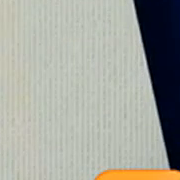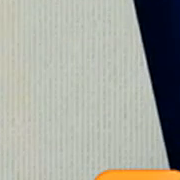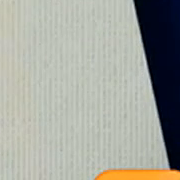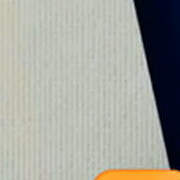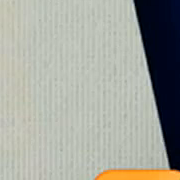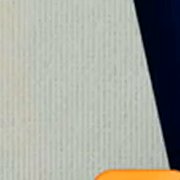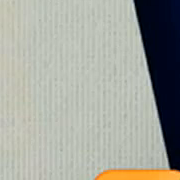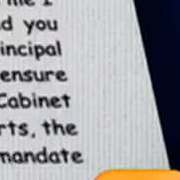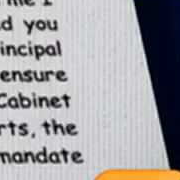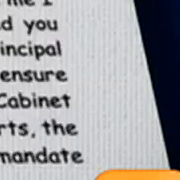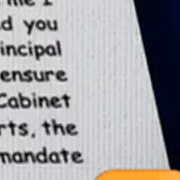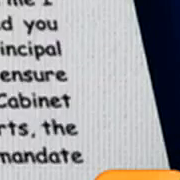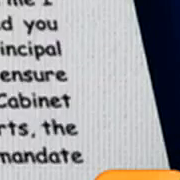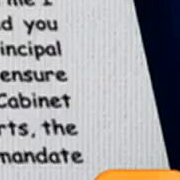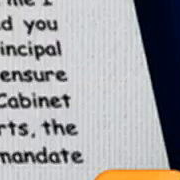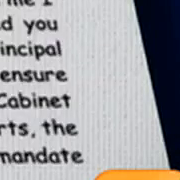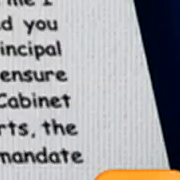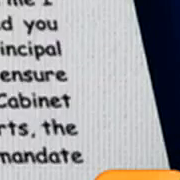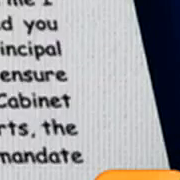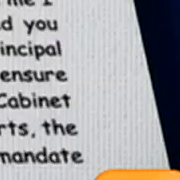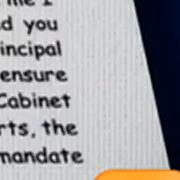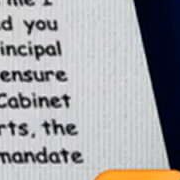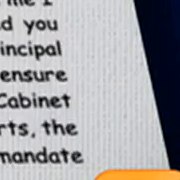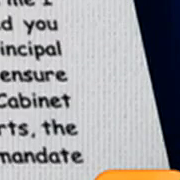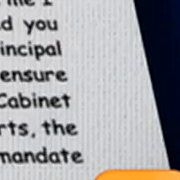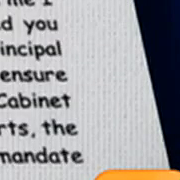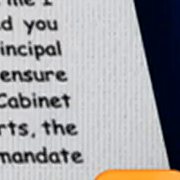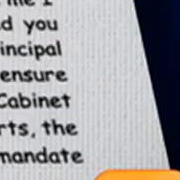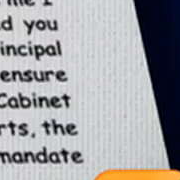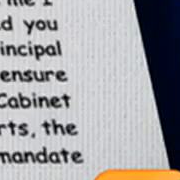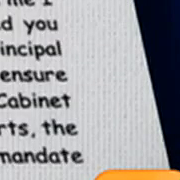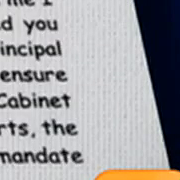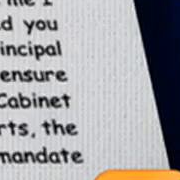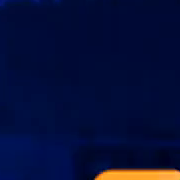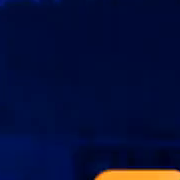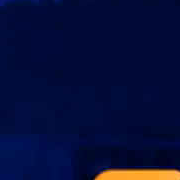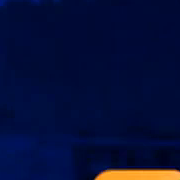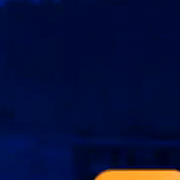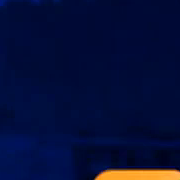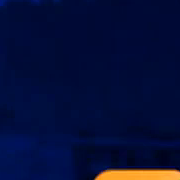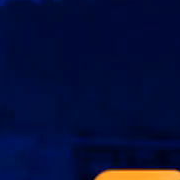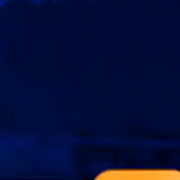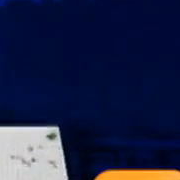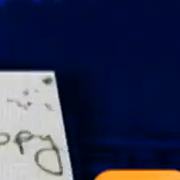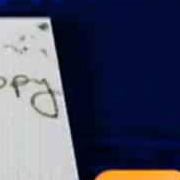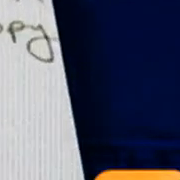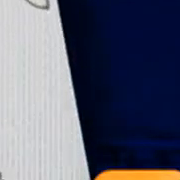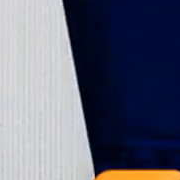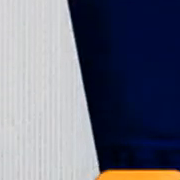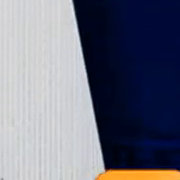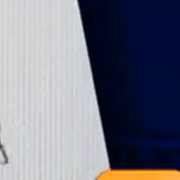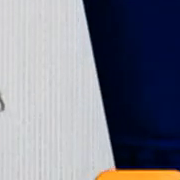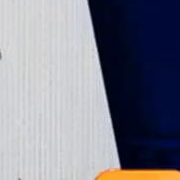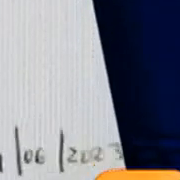2021. In conclusion, her letter says she rejects the notice of elections and throws the ball back to World Aquatics to liaise